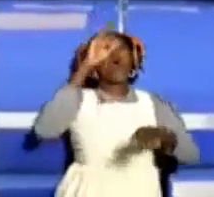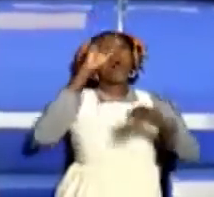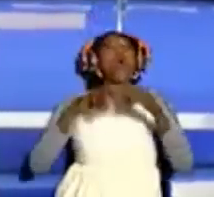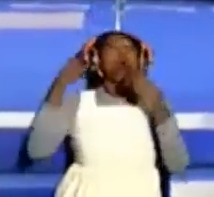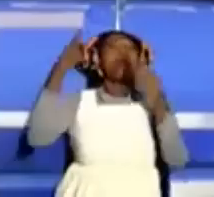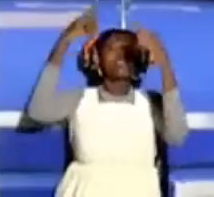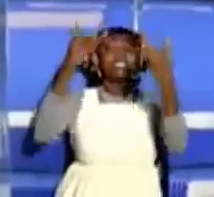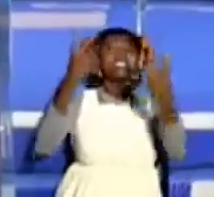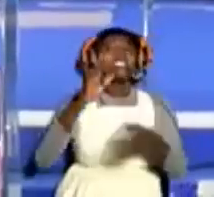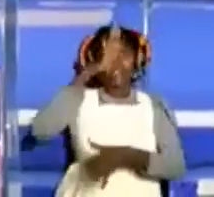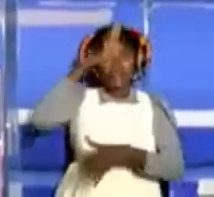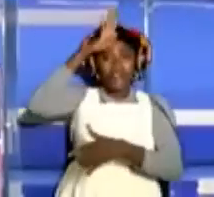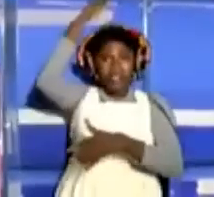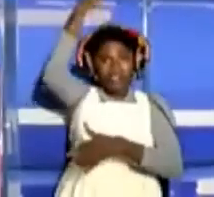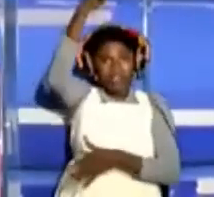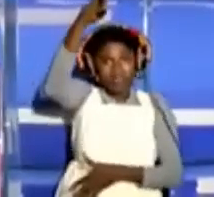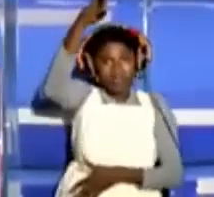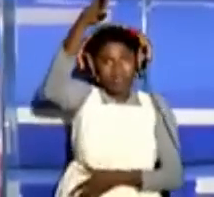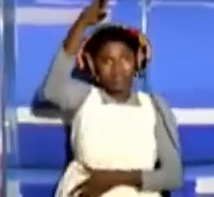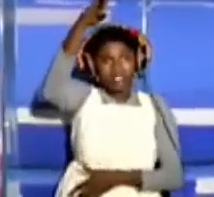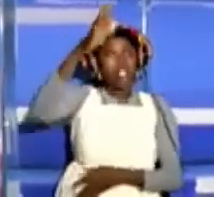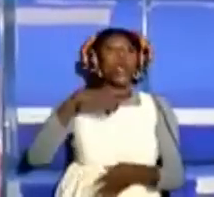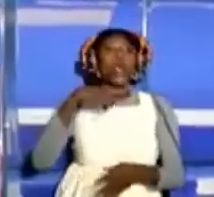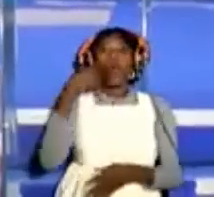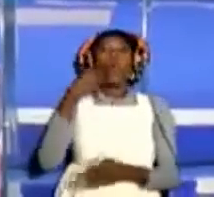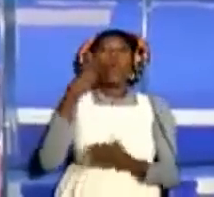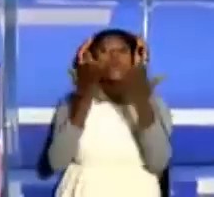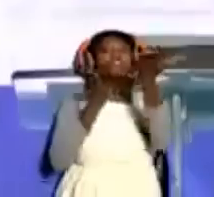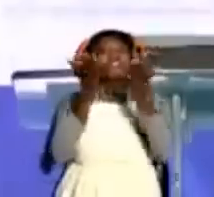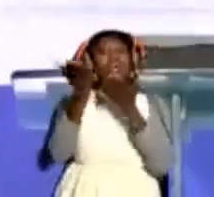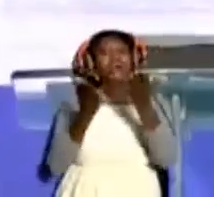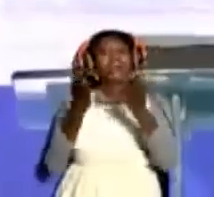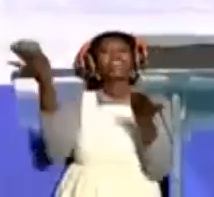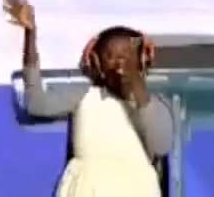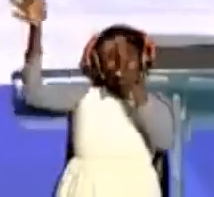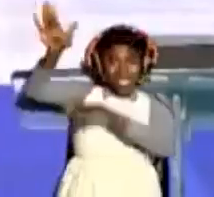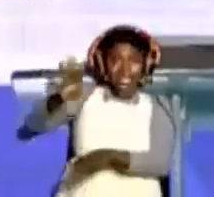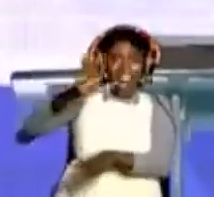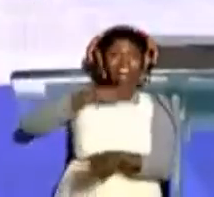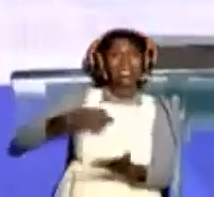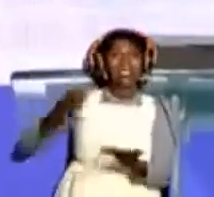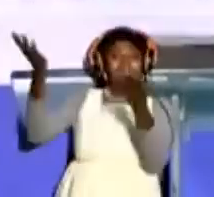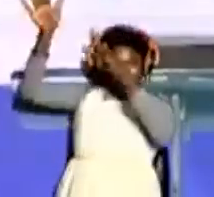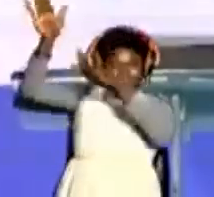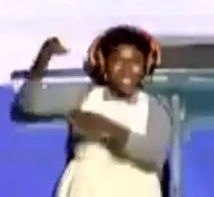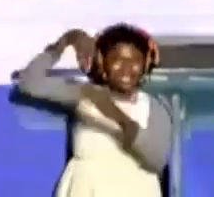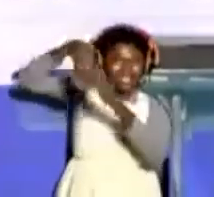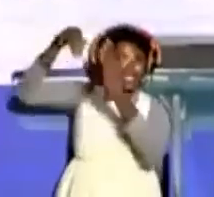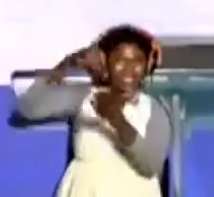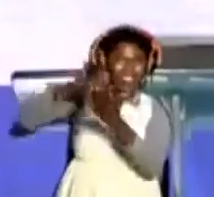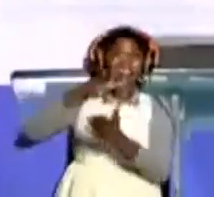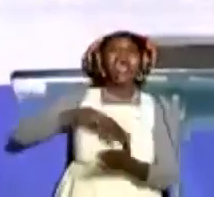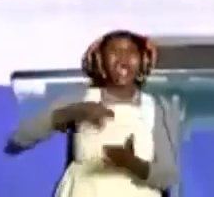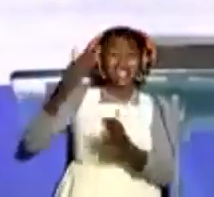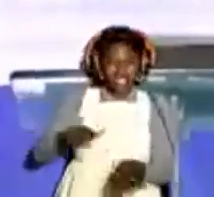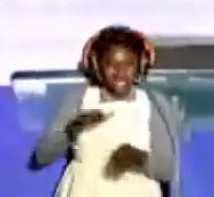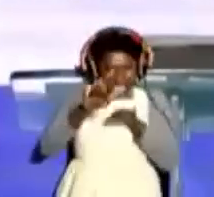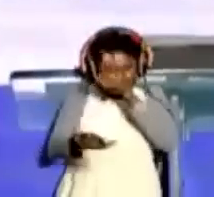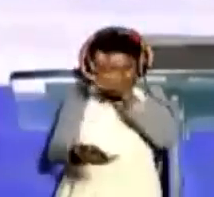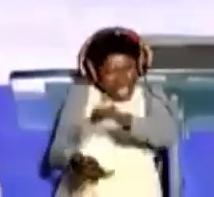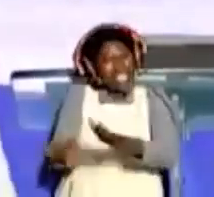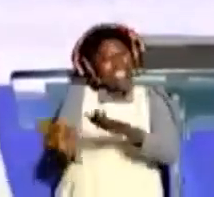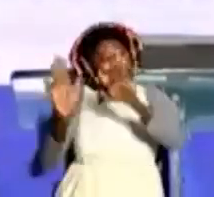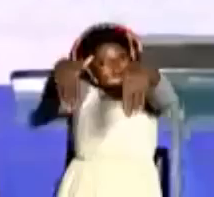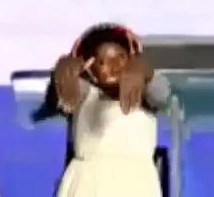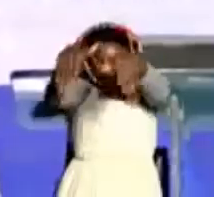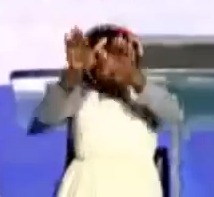until grandfathers who served in it died in it, and they were laid to rest in